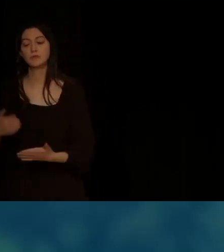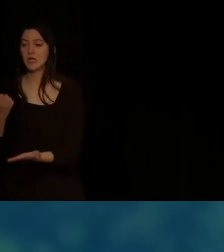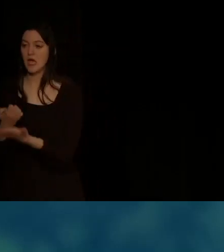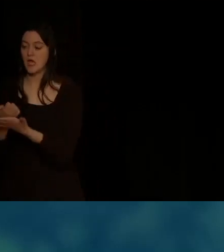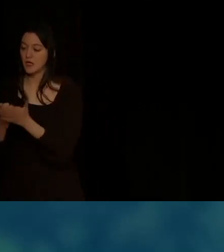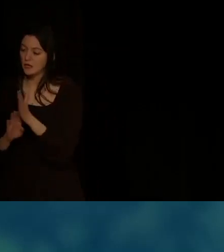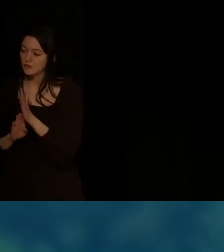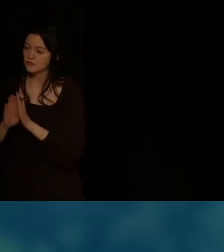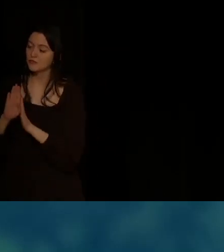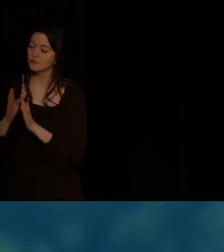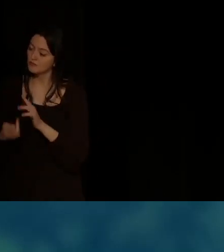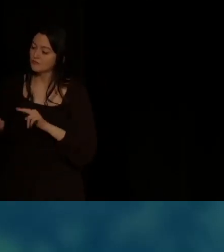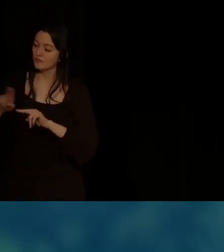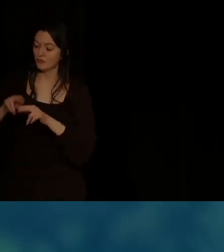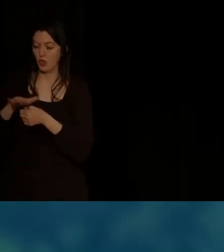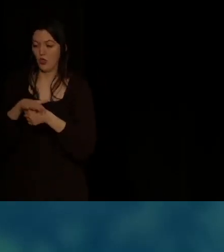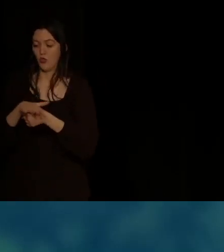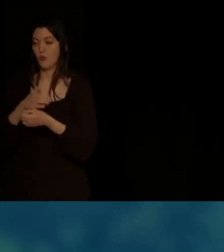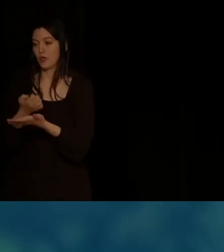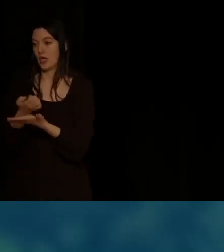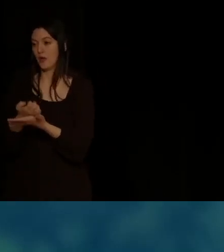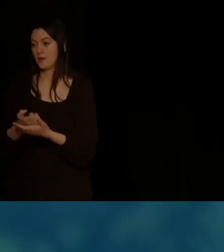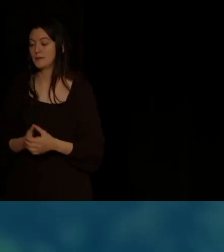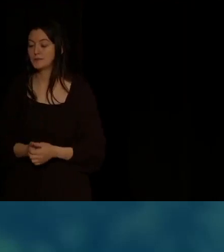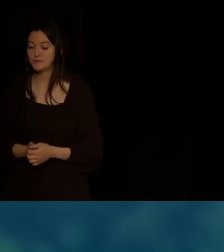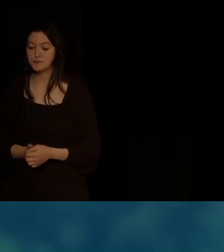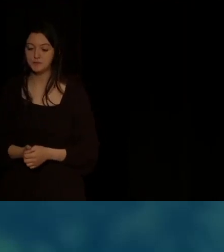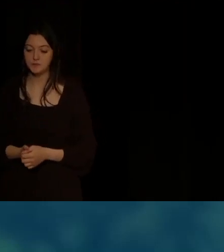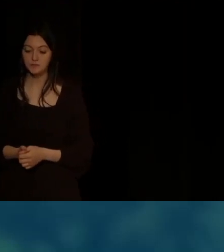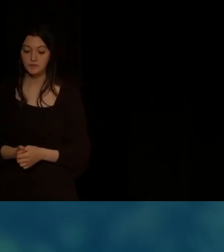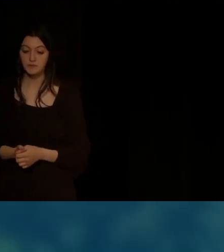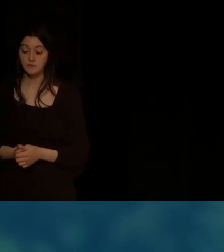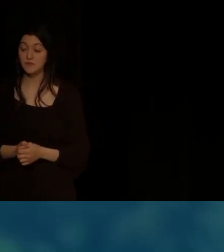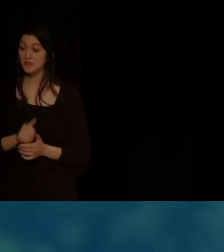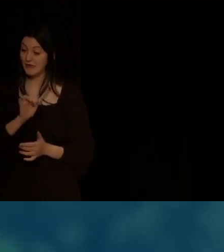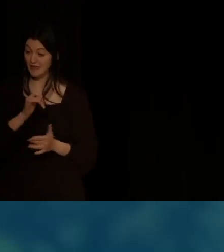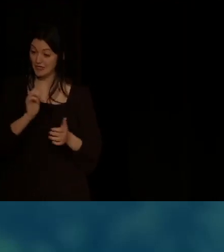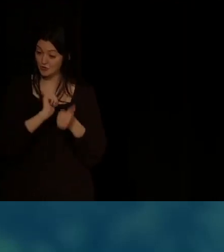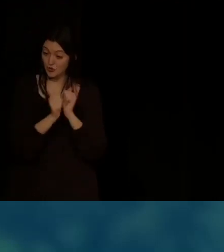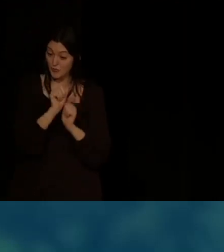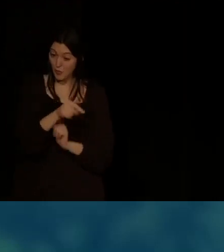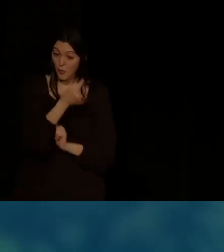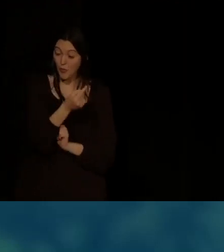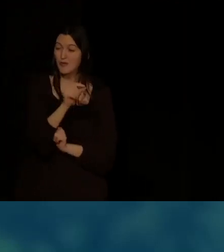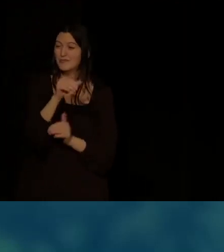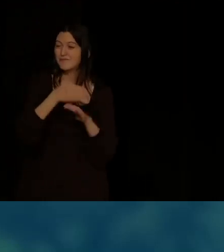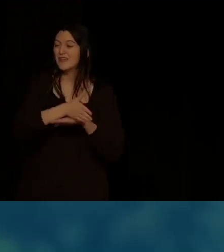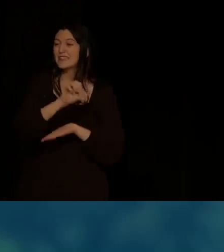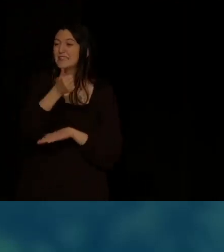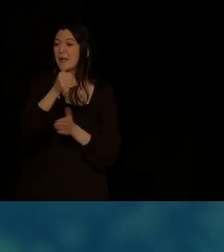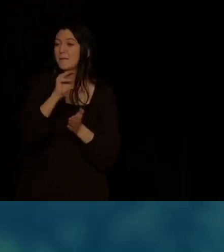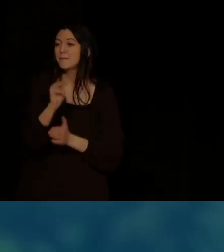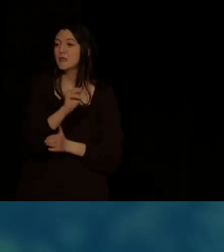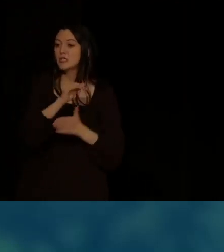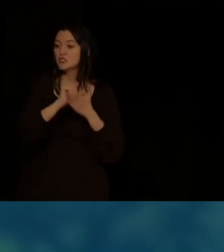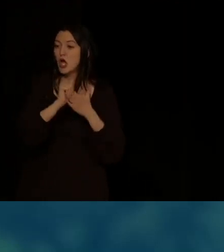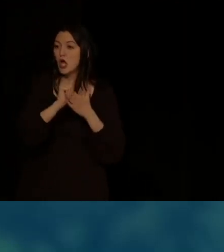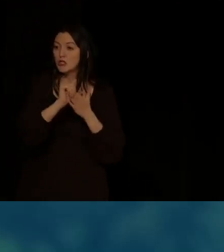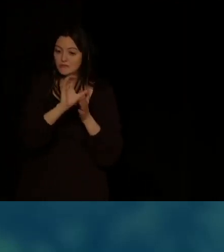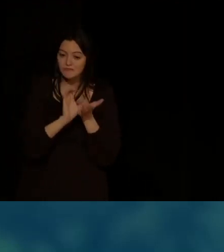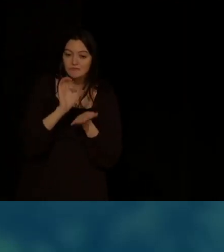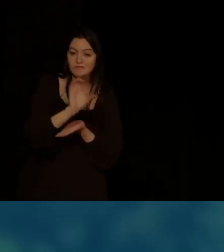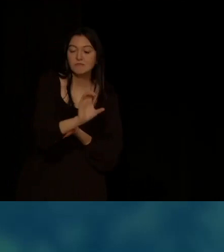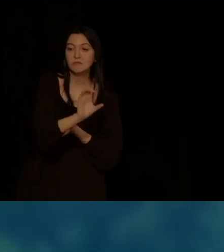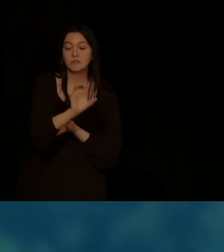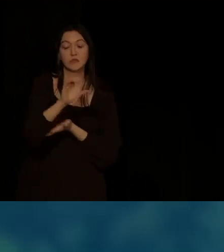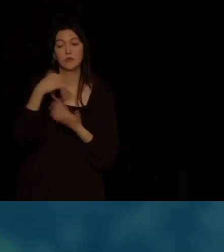boost into our local economy. The tournament alone brings in more than $10 million to our community and underscores what a